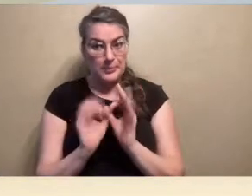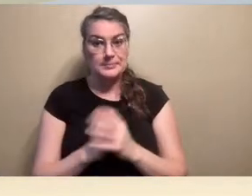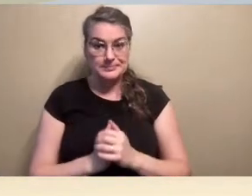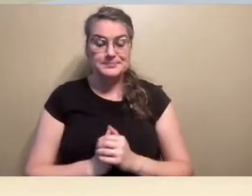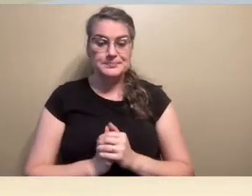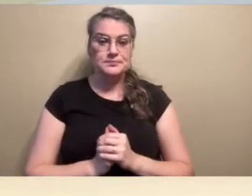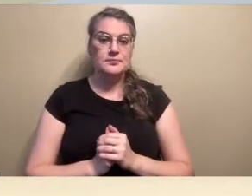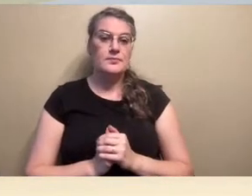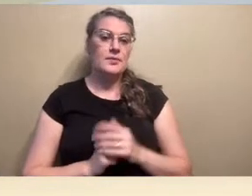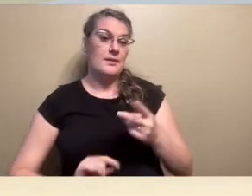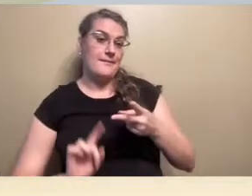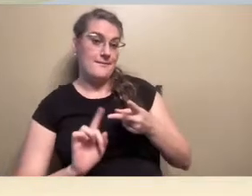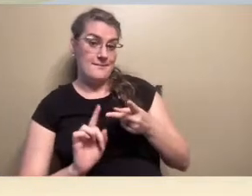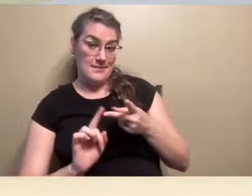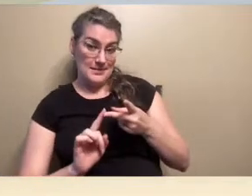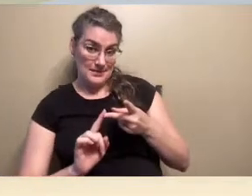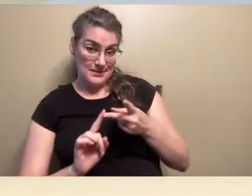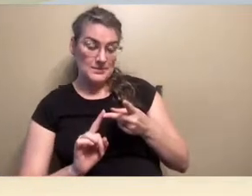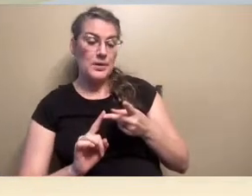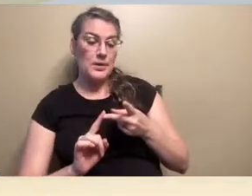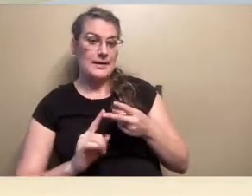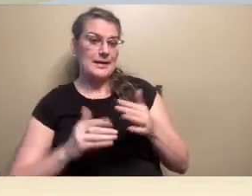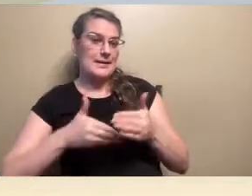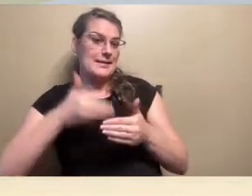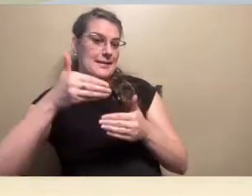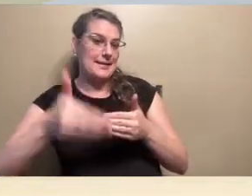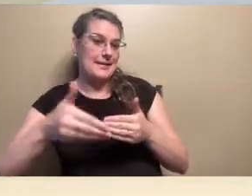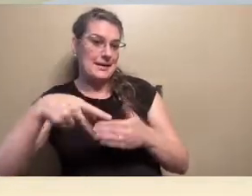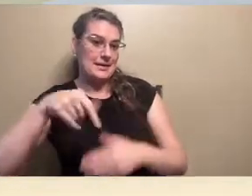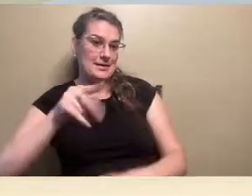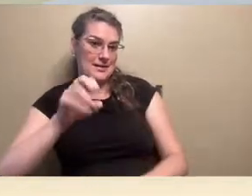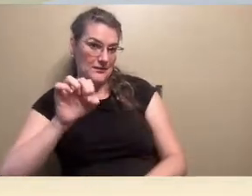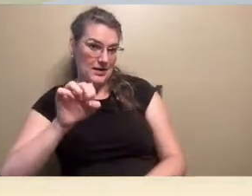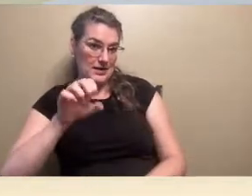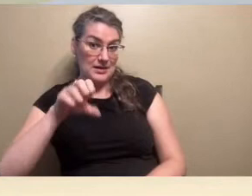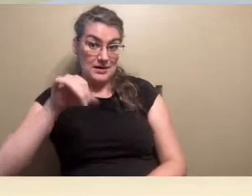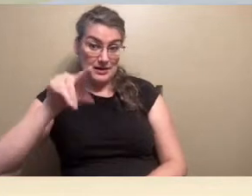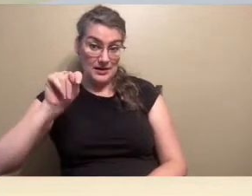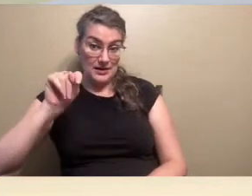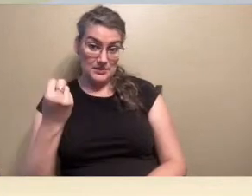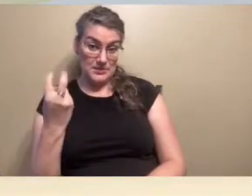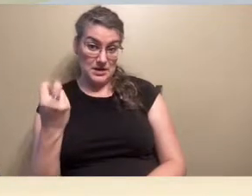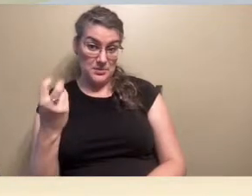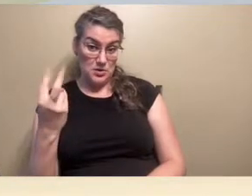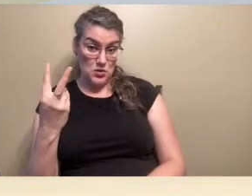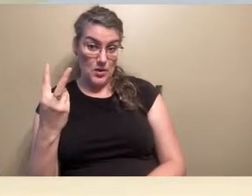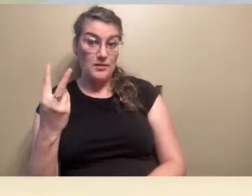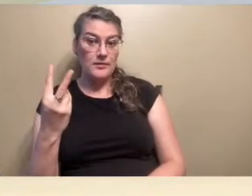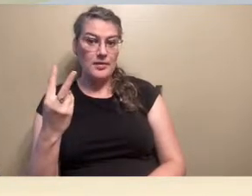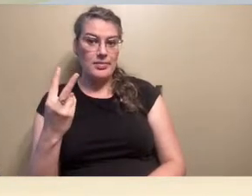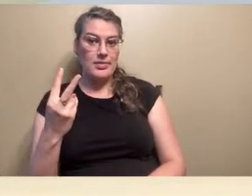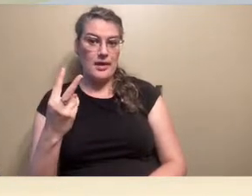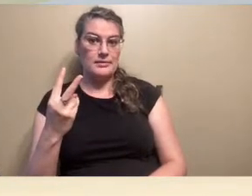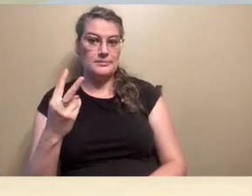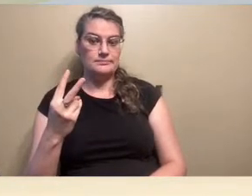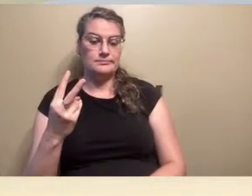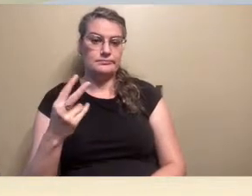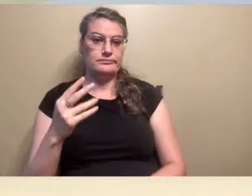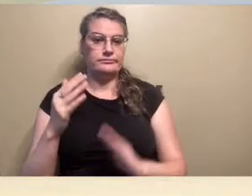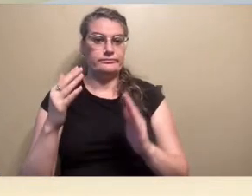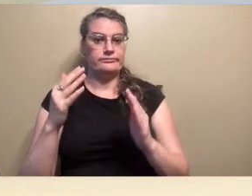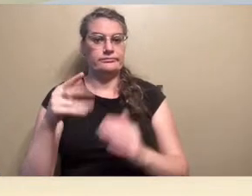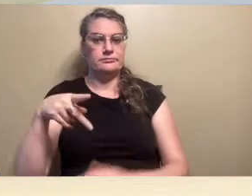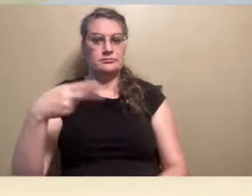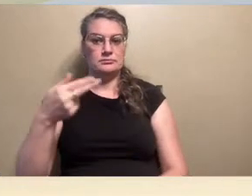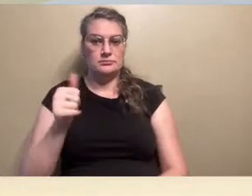is looking at our moving forward plan, looking to September 12th, that target for step 5, which would see